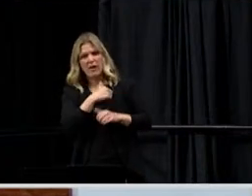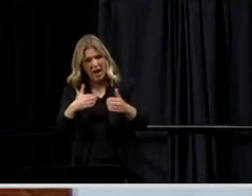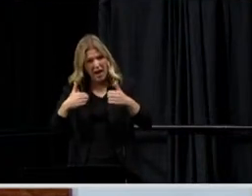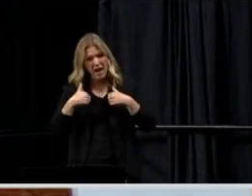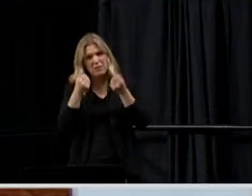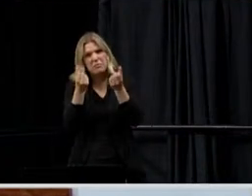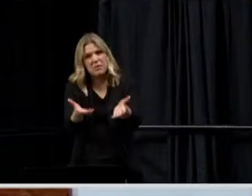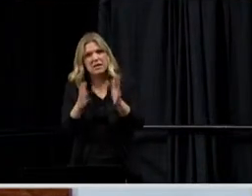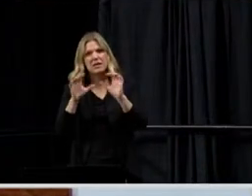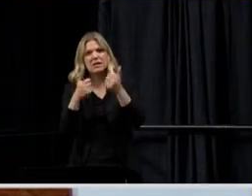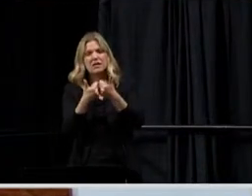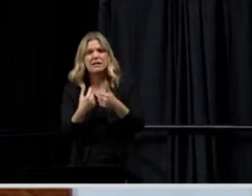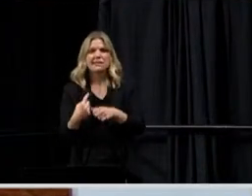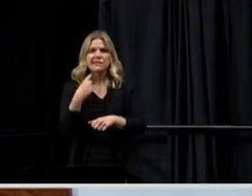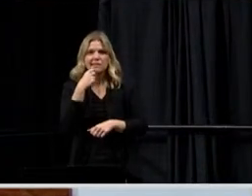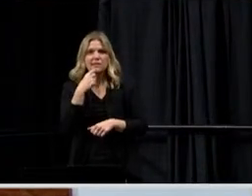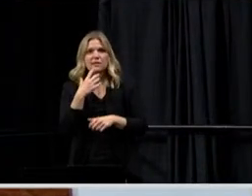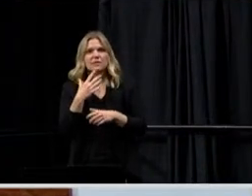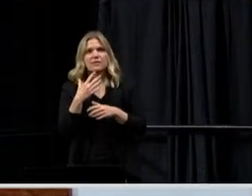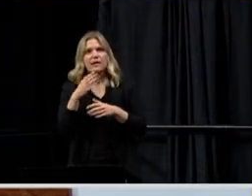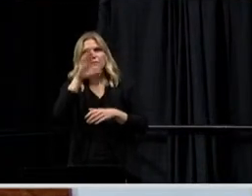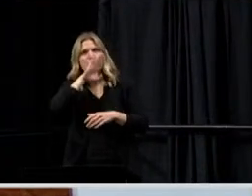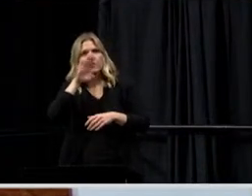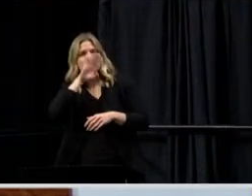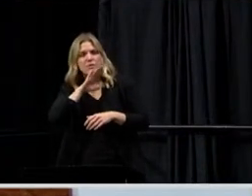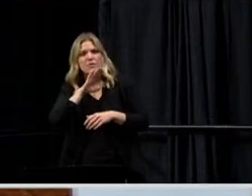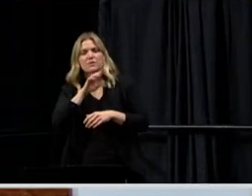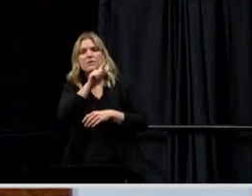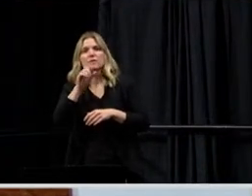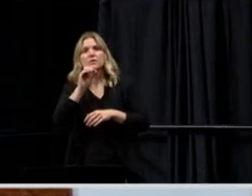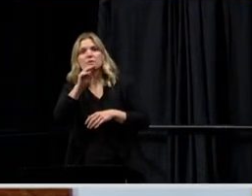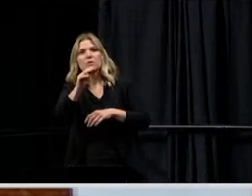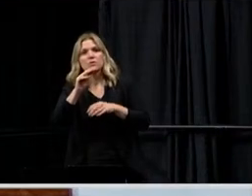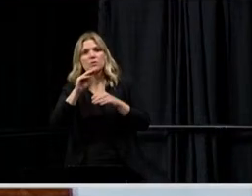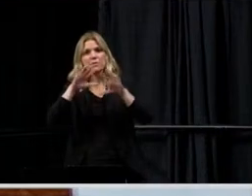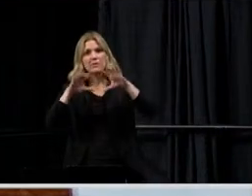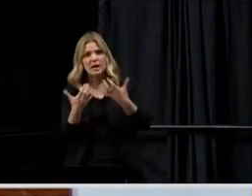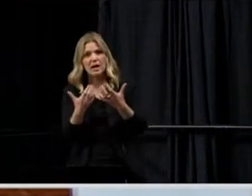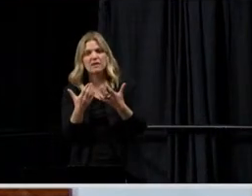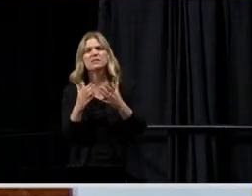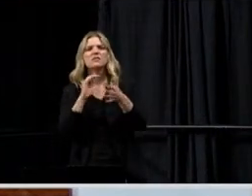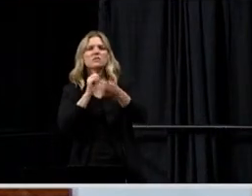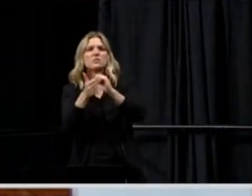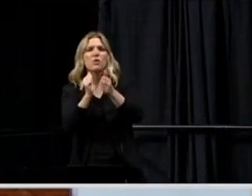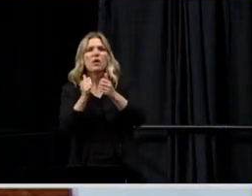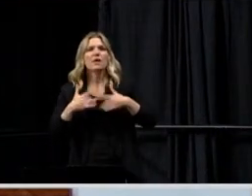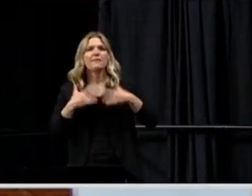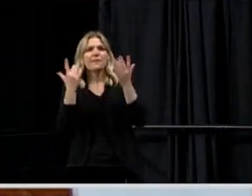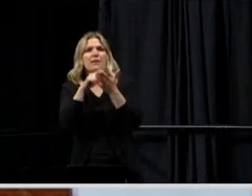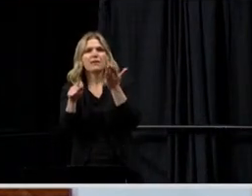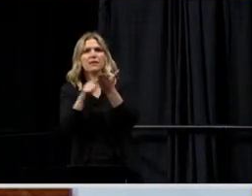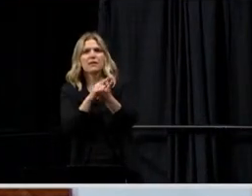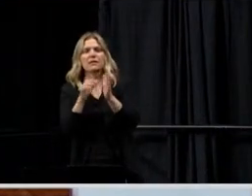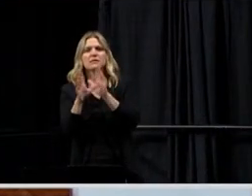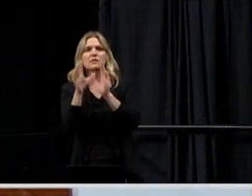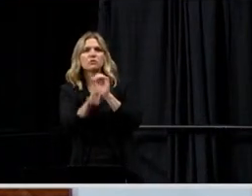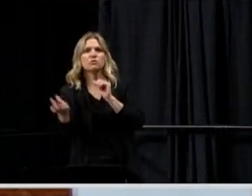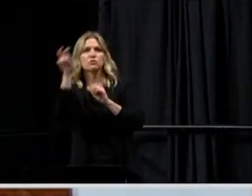challenges, disappointments, and frustrations. Zoom classes, canceled sporting and other events, no senior